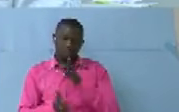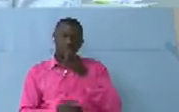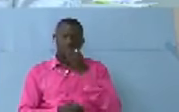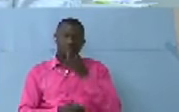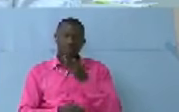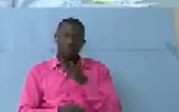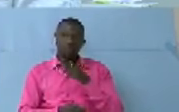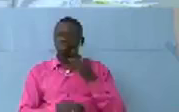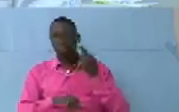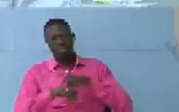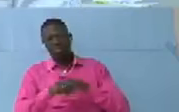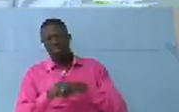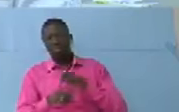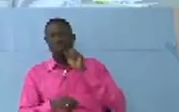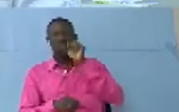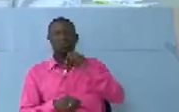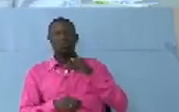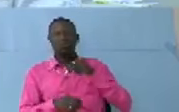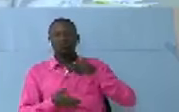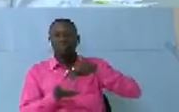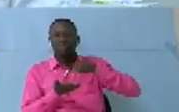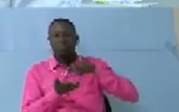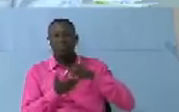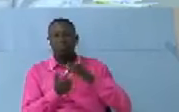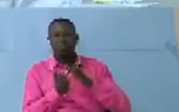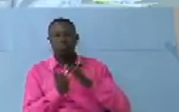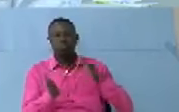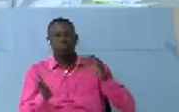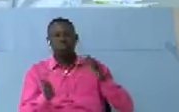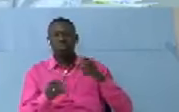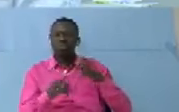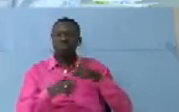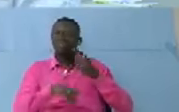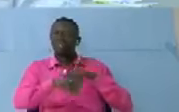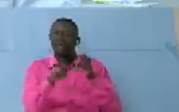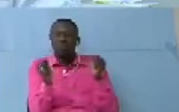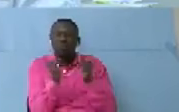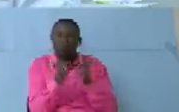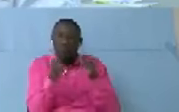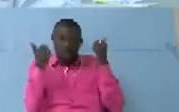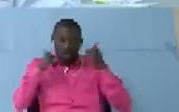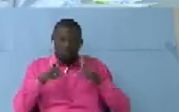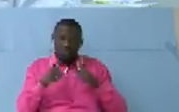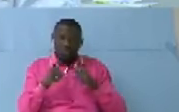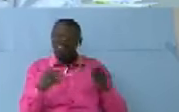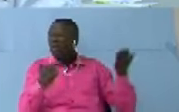during the cold season since that incident.